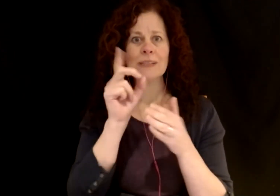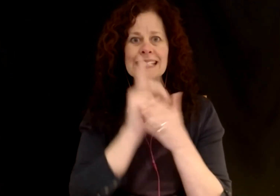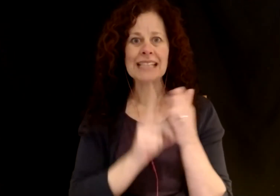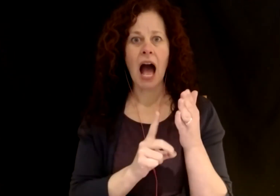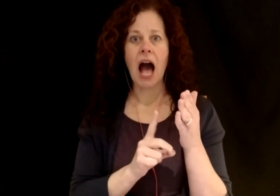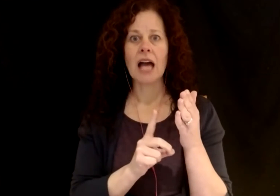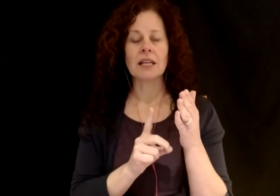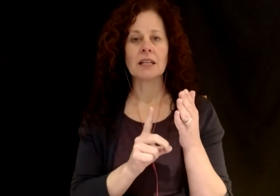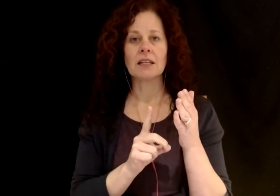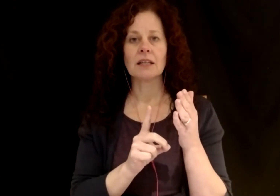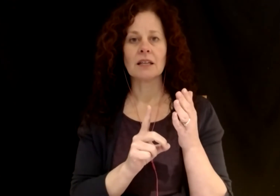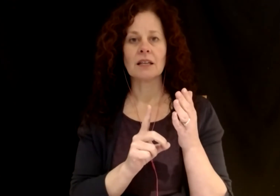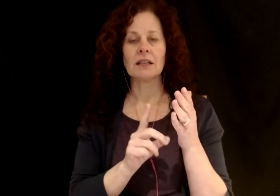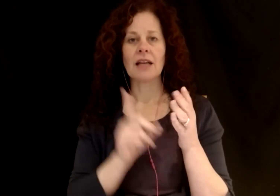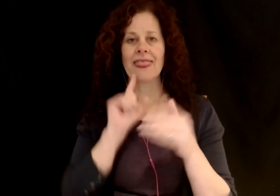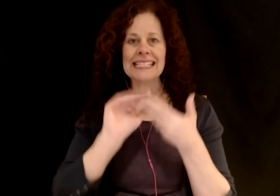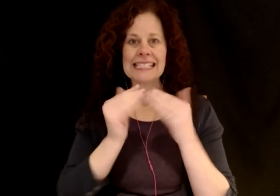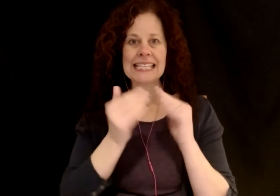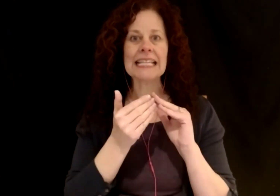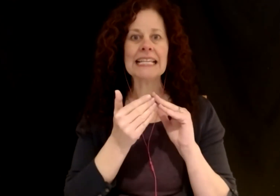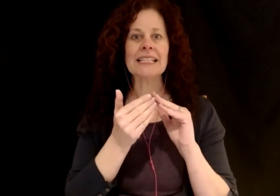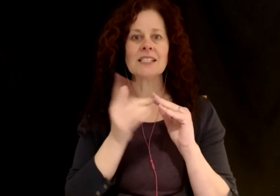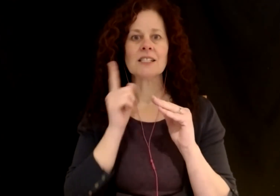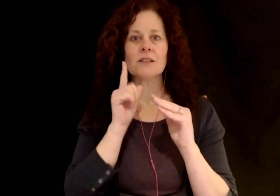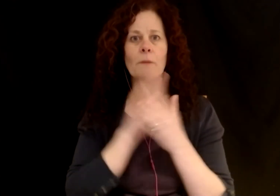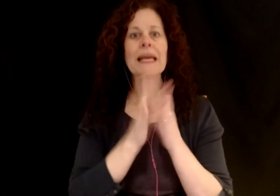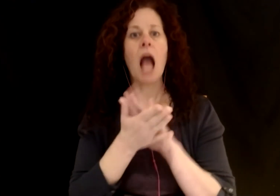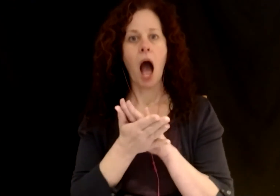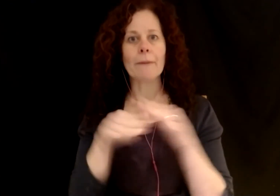cities and accessible and barrier-free cities.